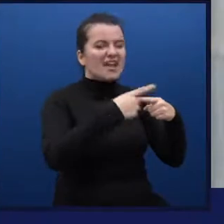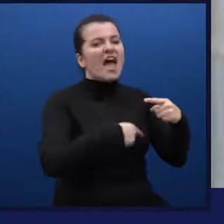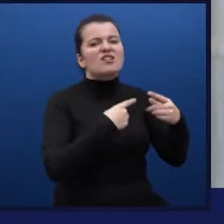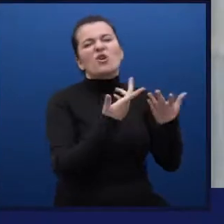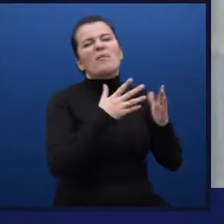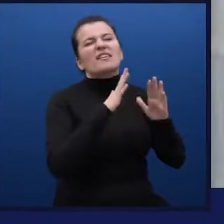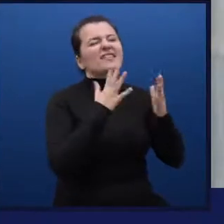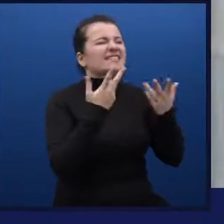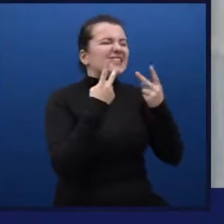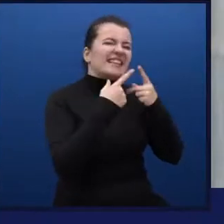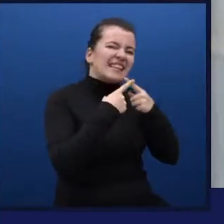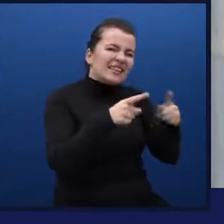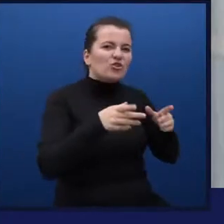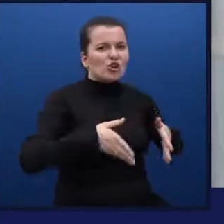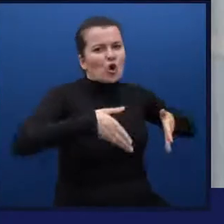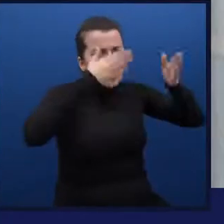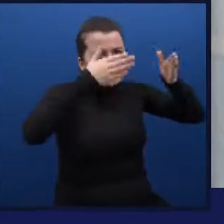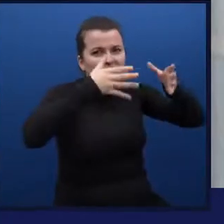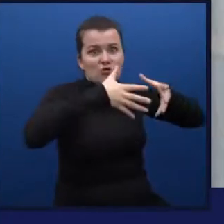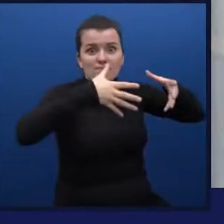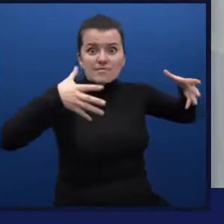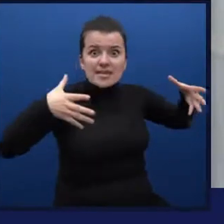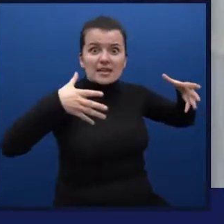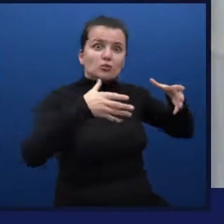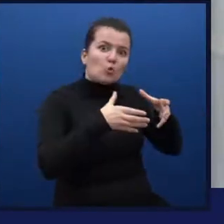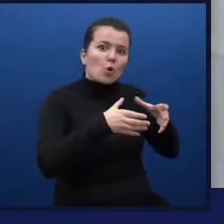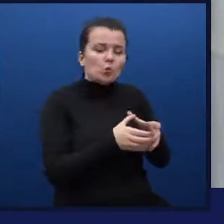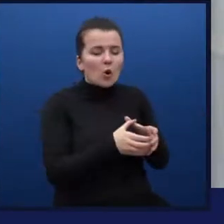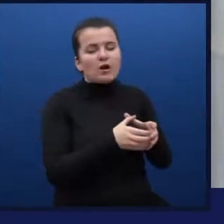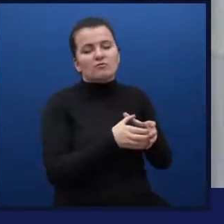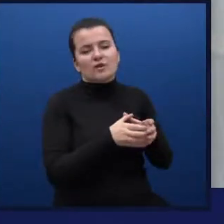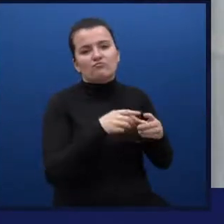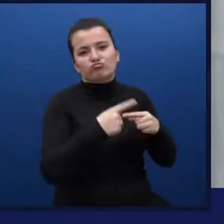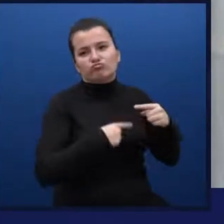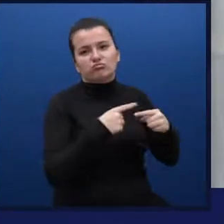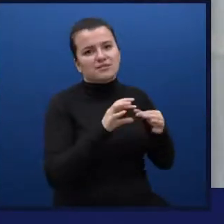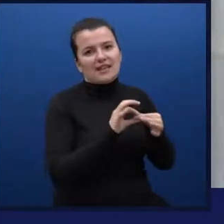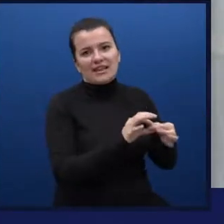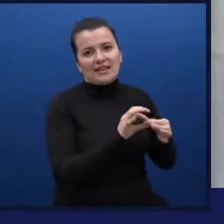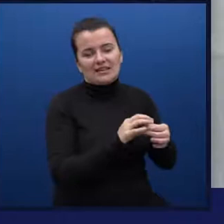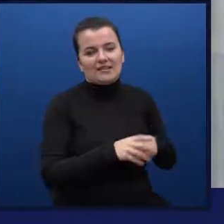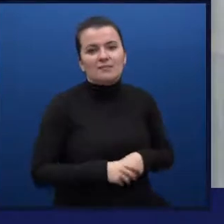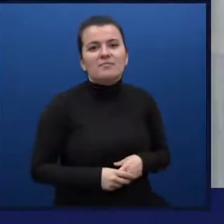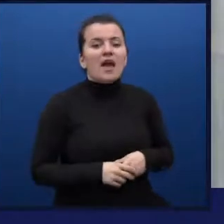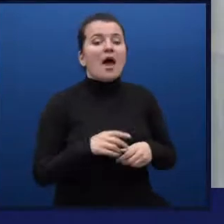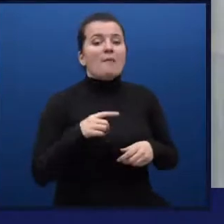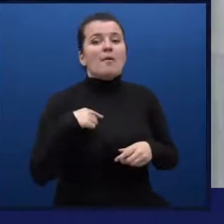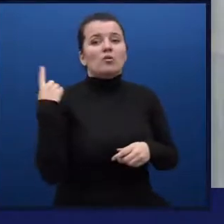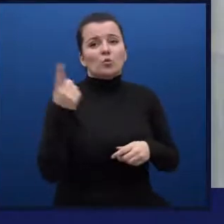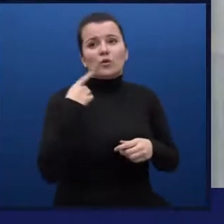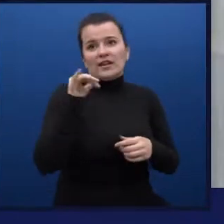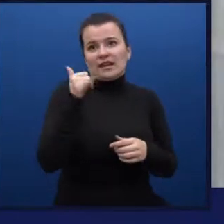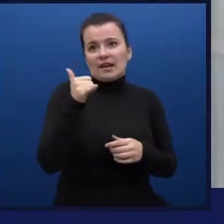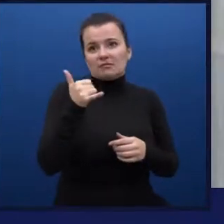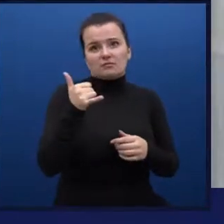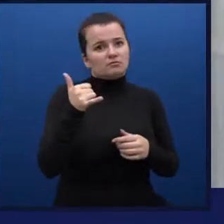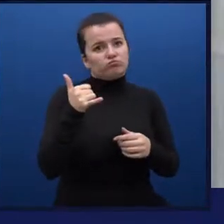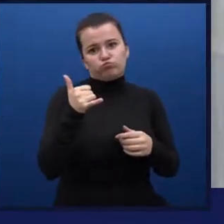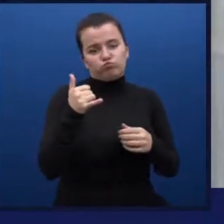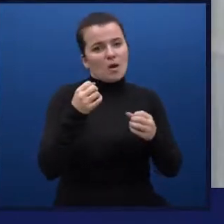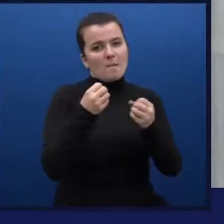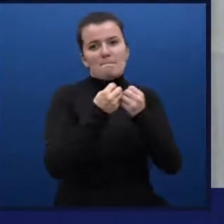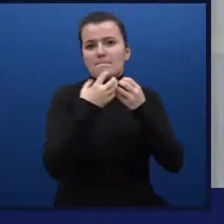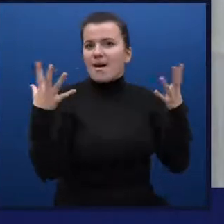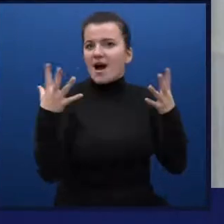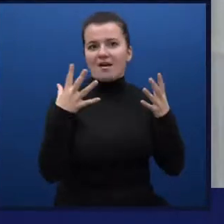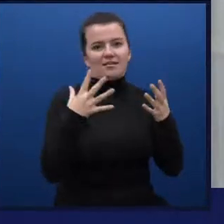organization, but definitely part of the infrastructure that we do put in place at a lot of our customer